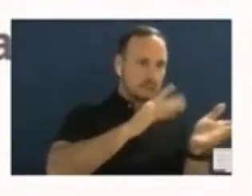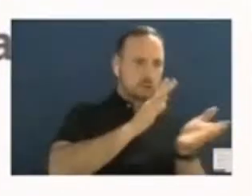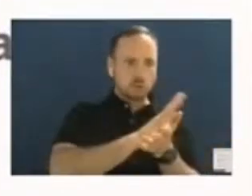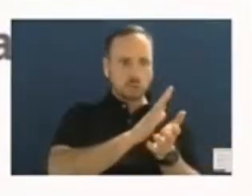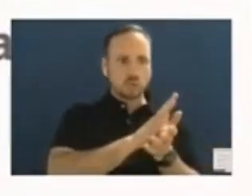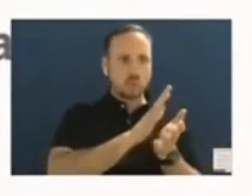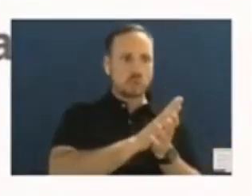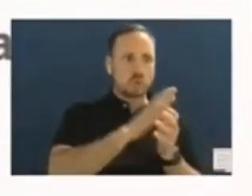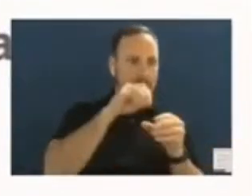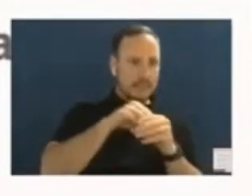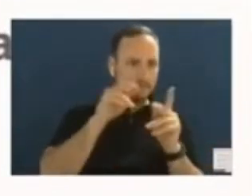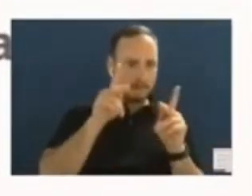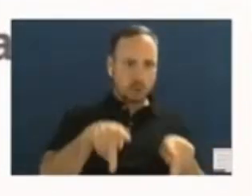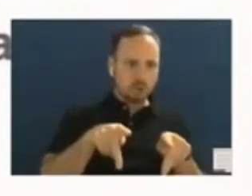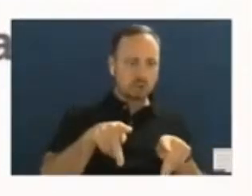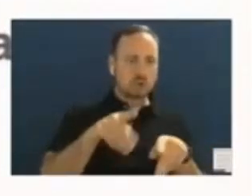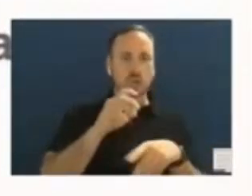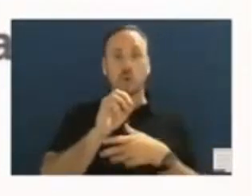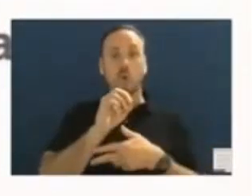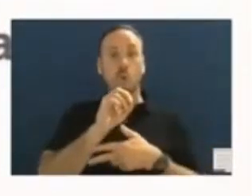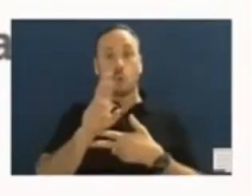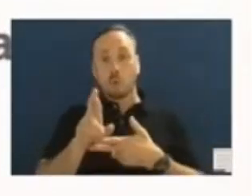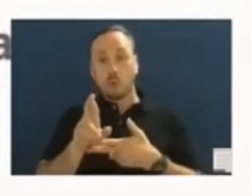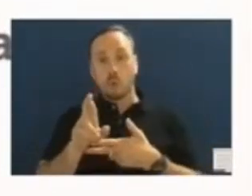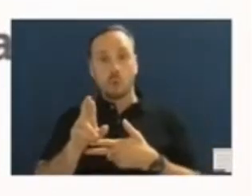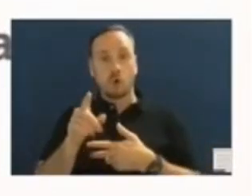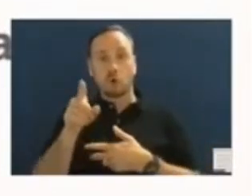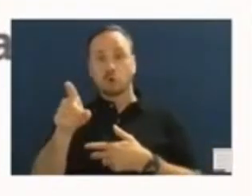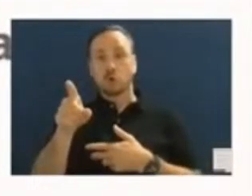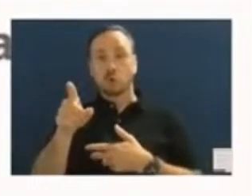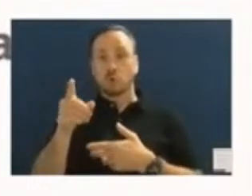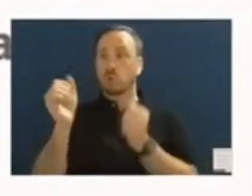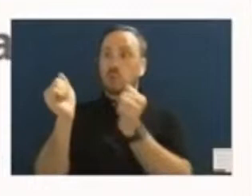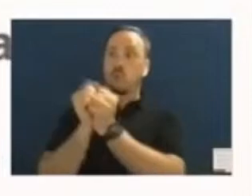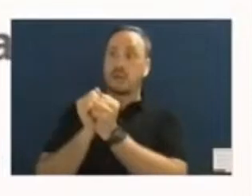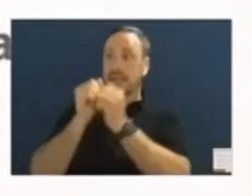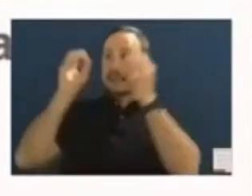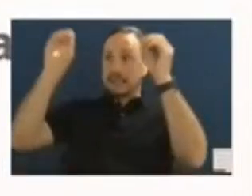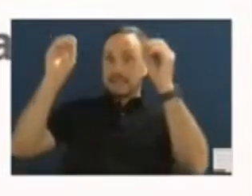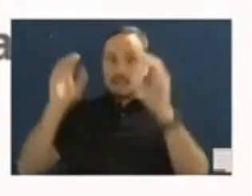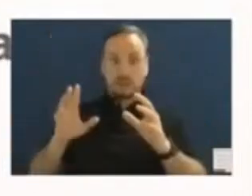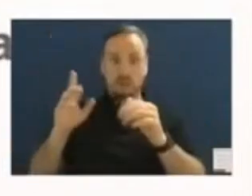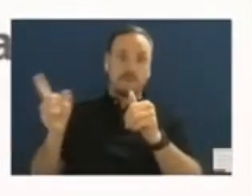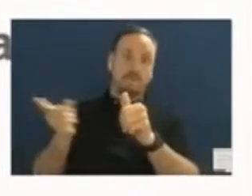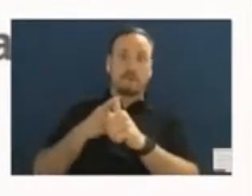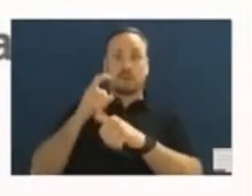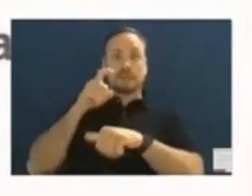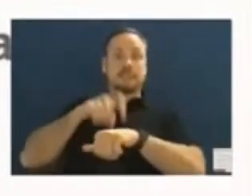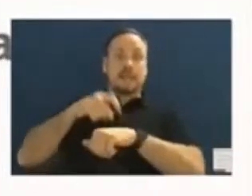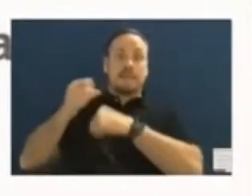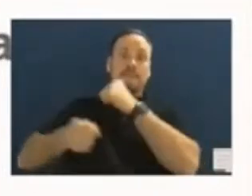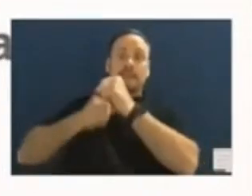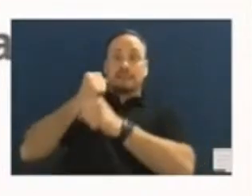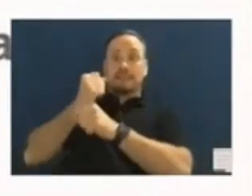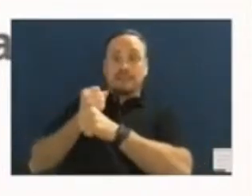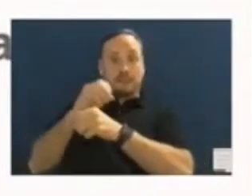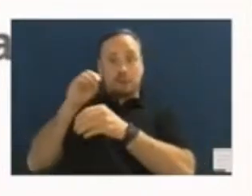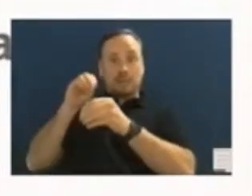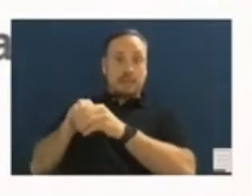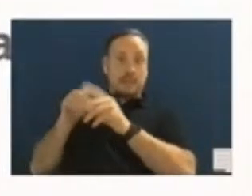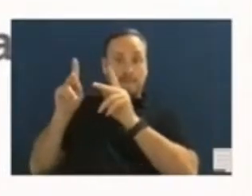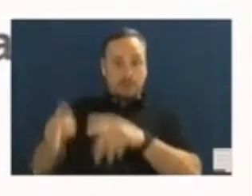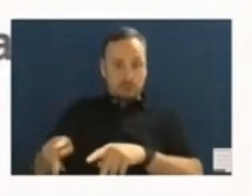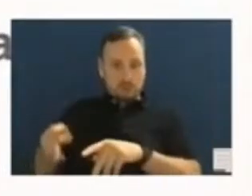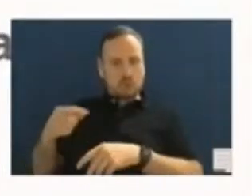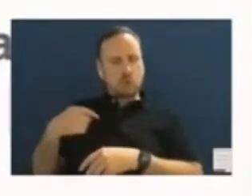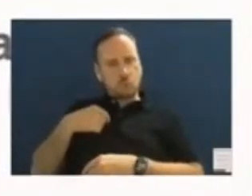learning experience, or you are in front of your teacher for the first time this year in an in-person learning experience in your classroom. We commit to